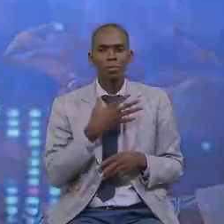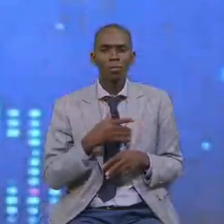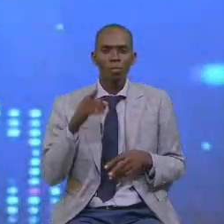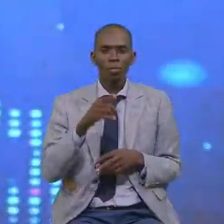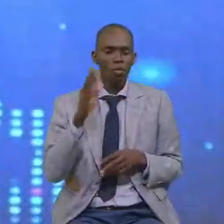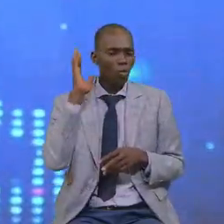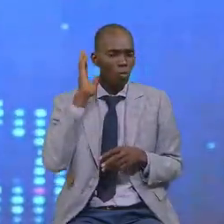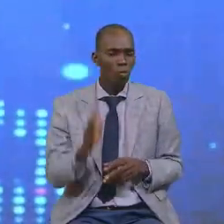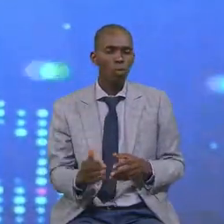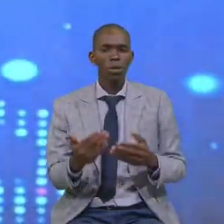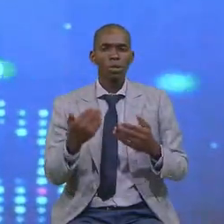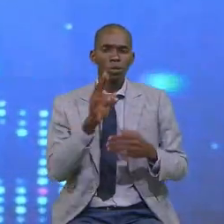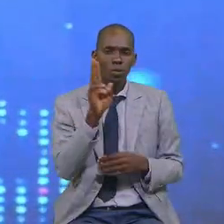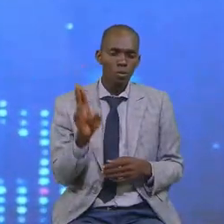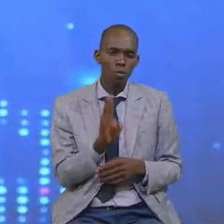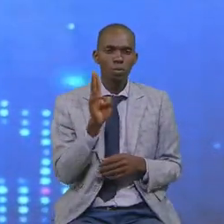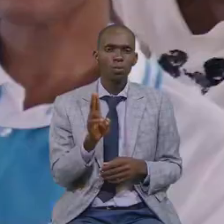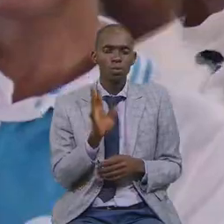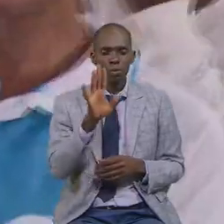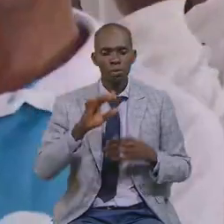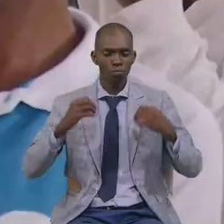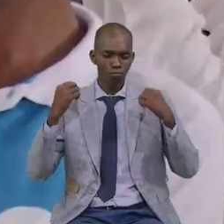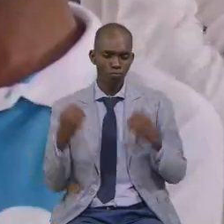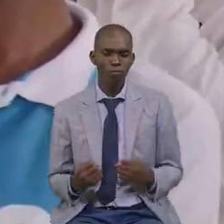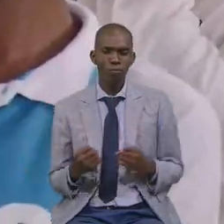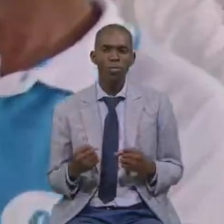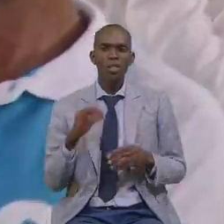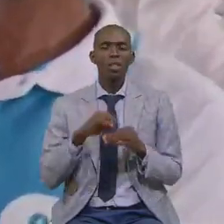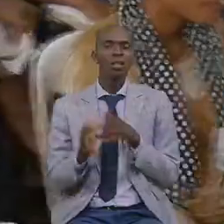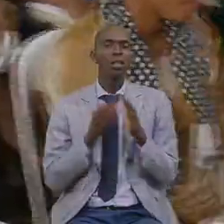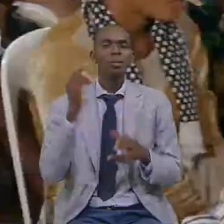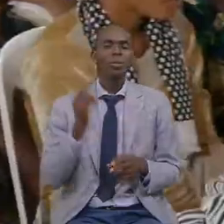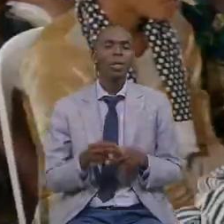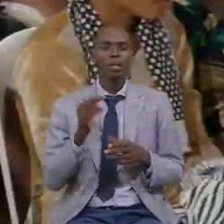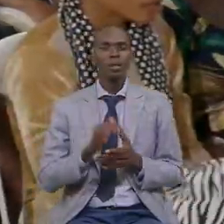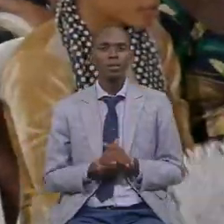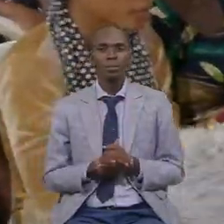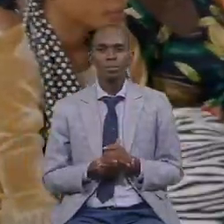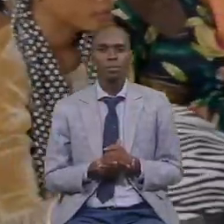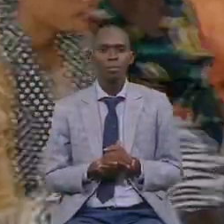on your strength. Yeah. Amen.